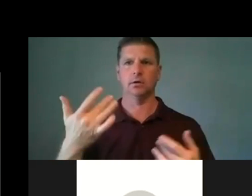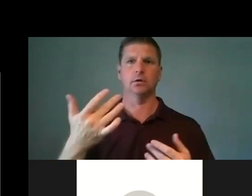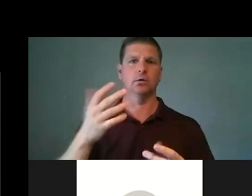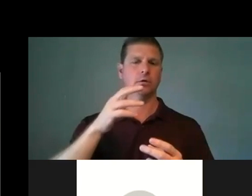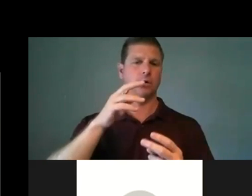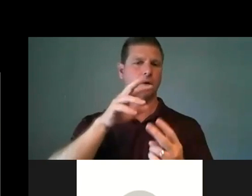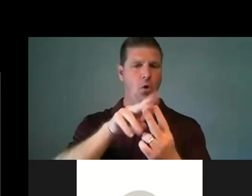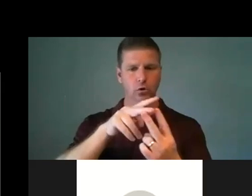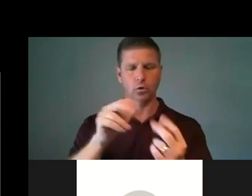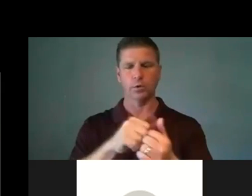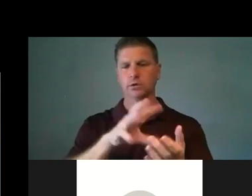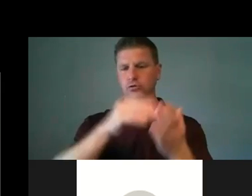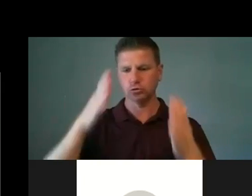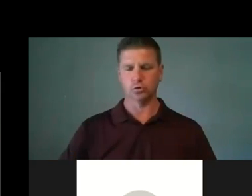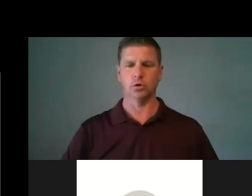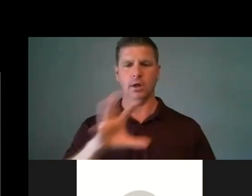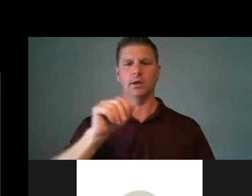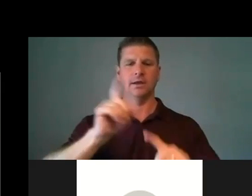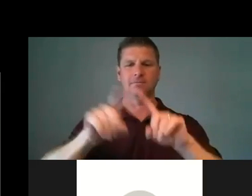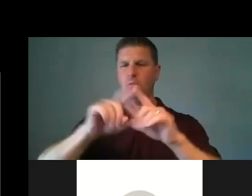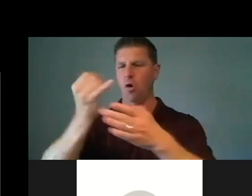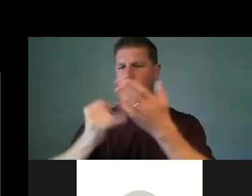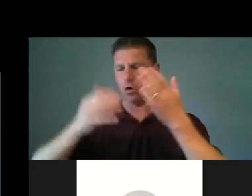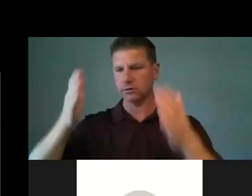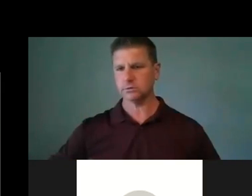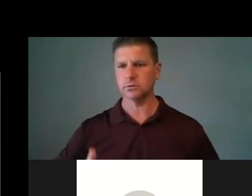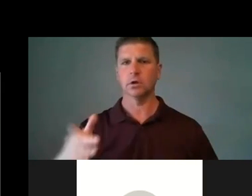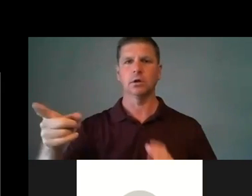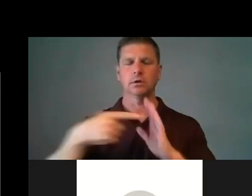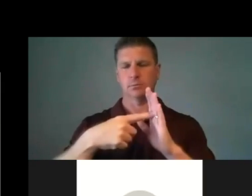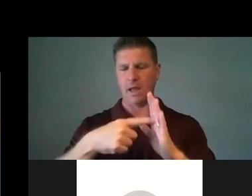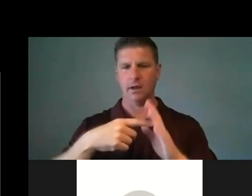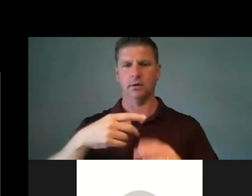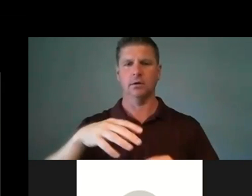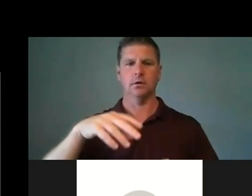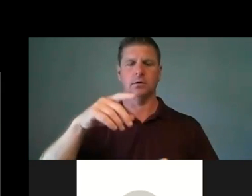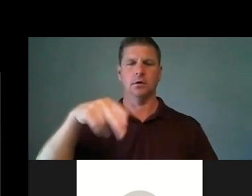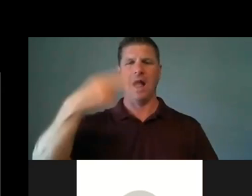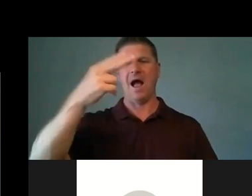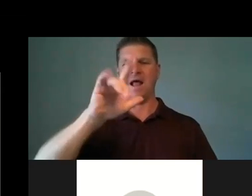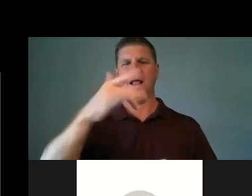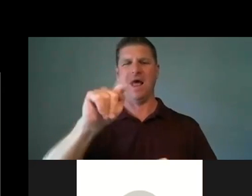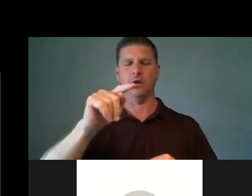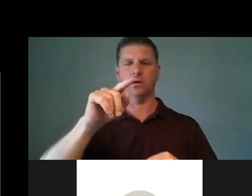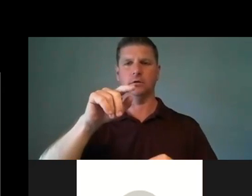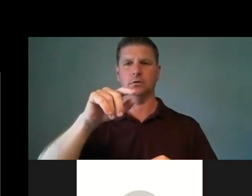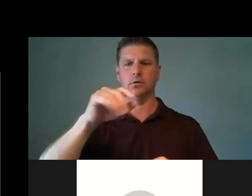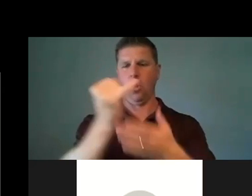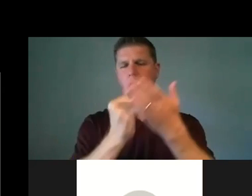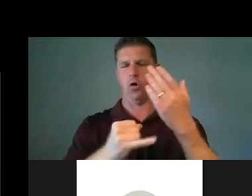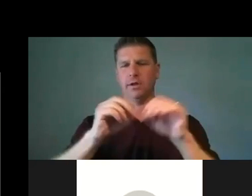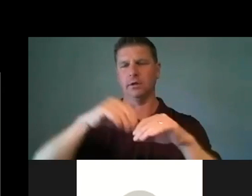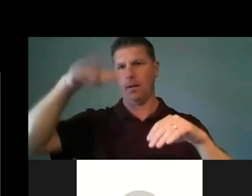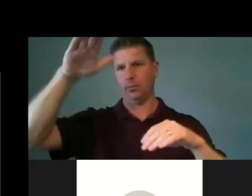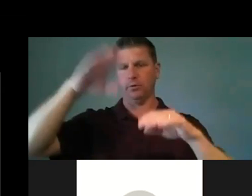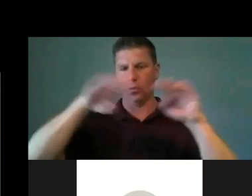with students and a variety of artisans to display and highlight art in the upper floors of the Skinny building